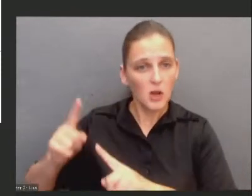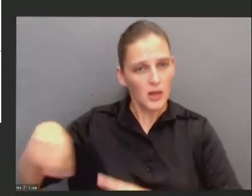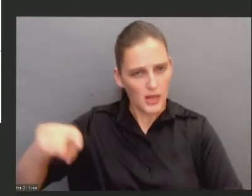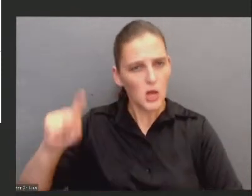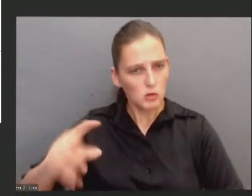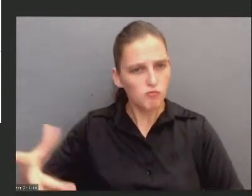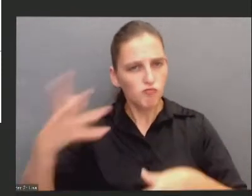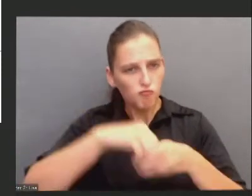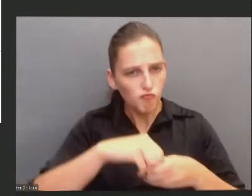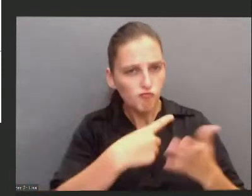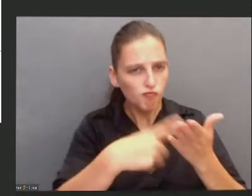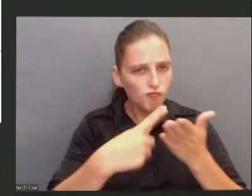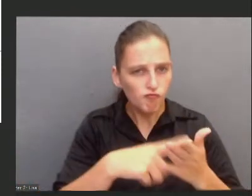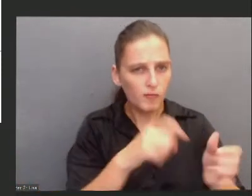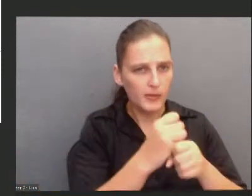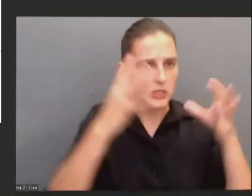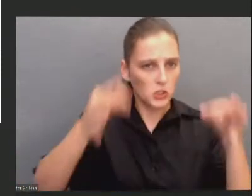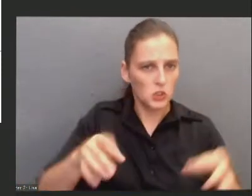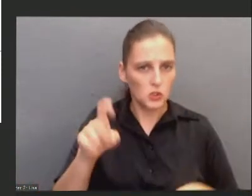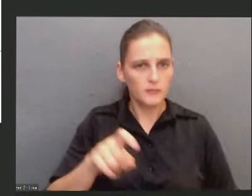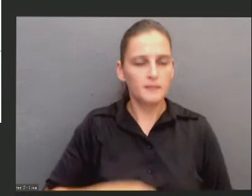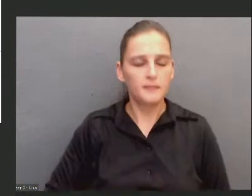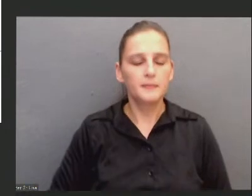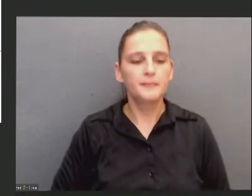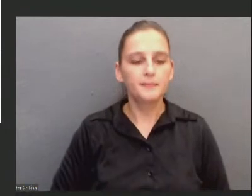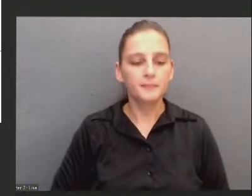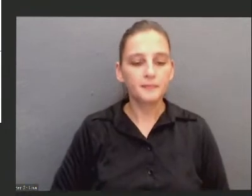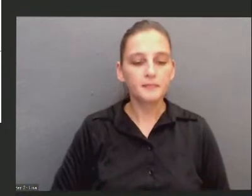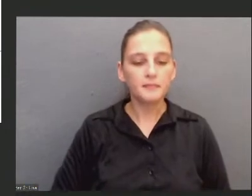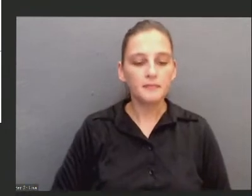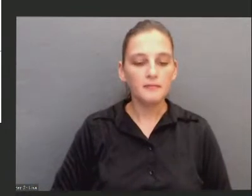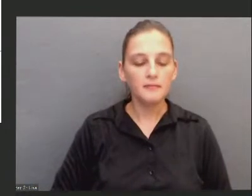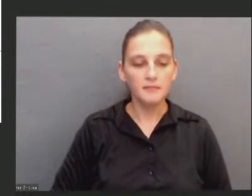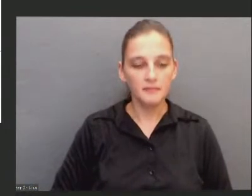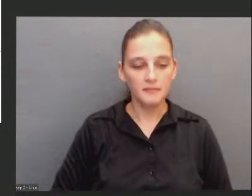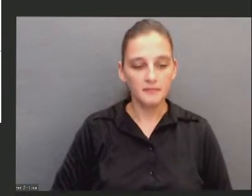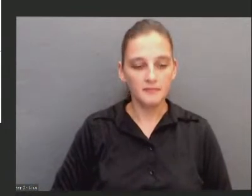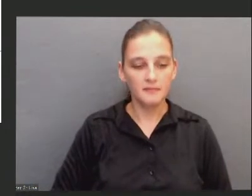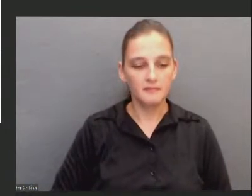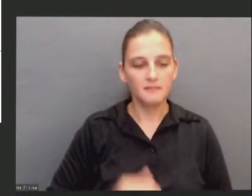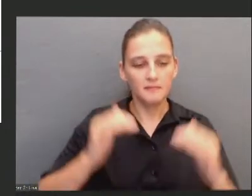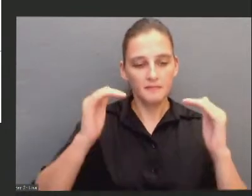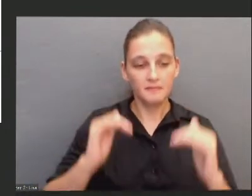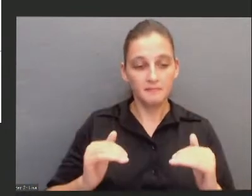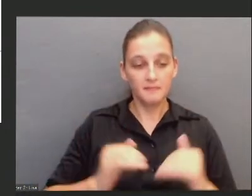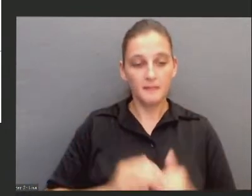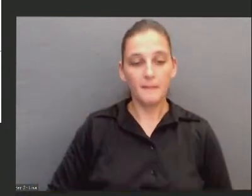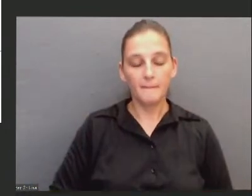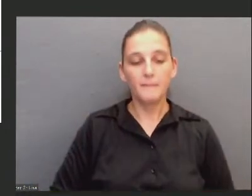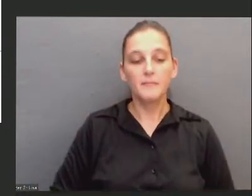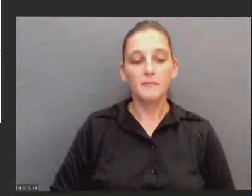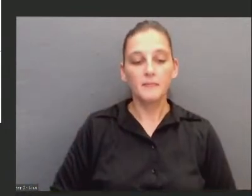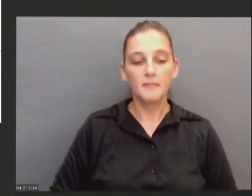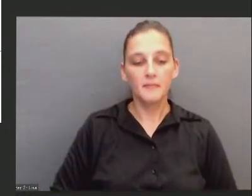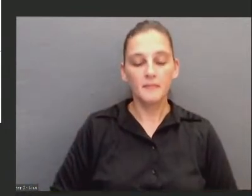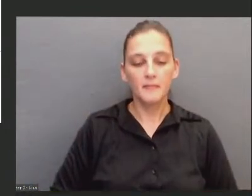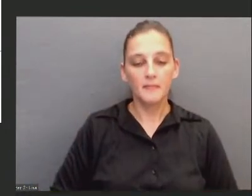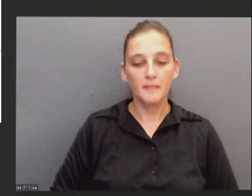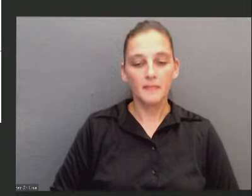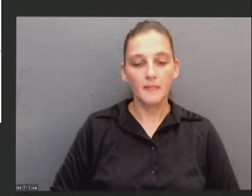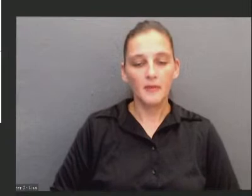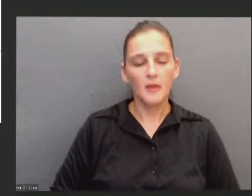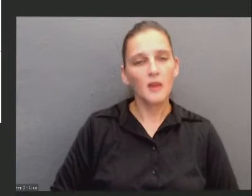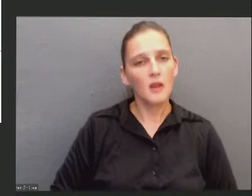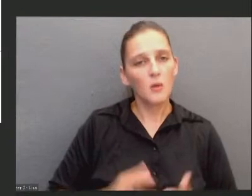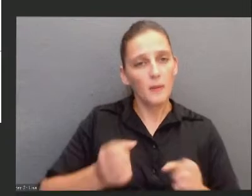populations. And so on the next slide, just building upon that, we also want to make sure that we have better representation of communities